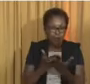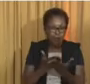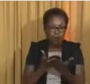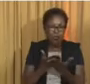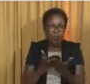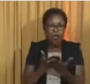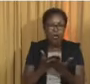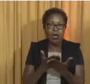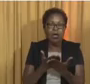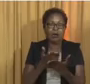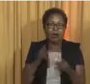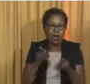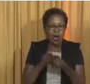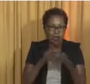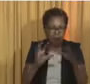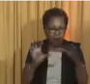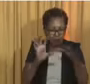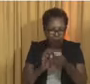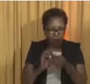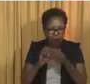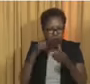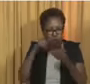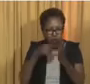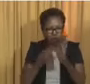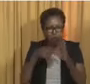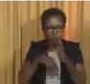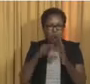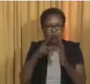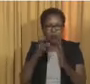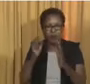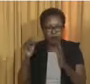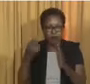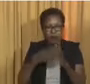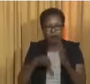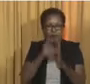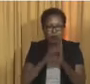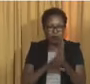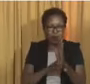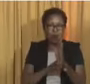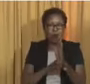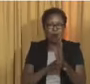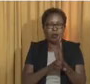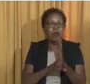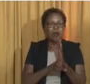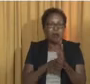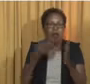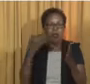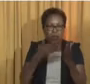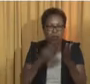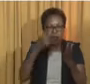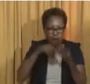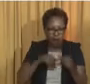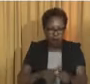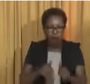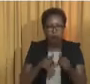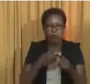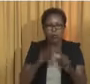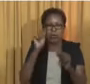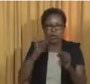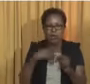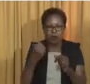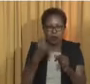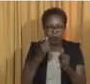Article 255(1) of the Constitution can only be amended through a referendum process. The